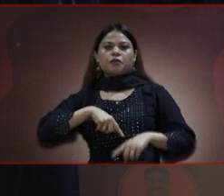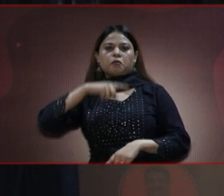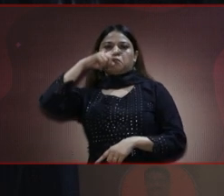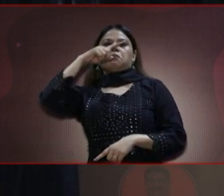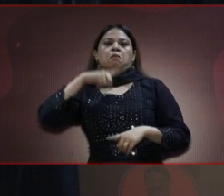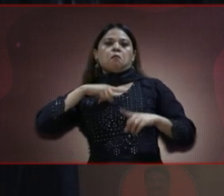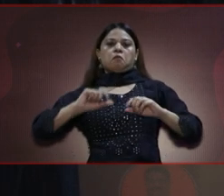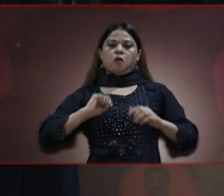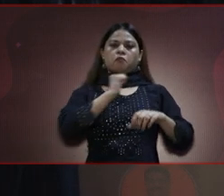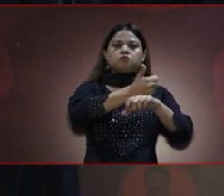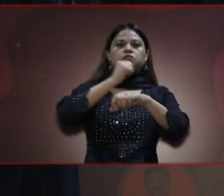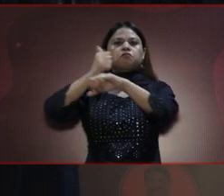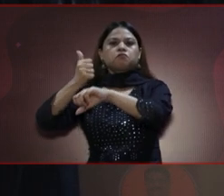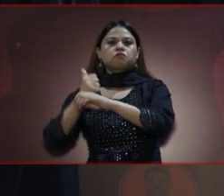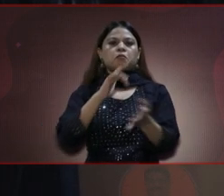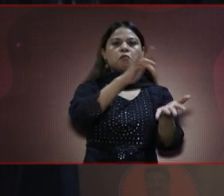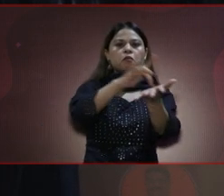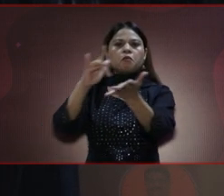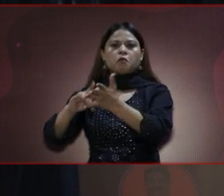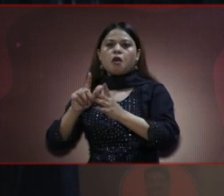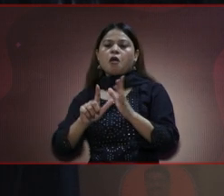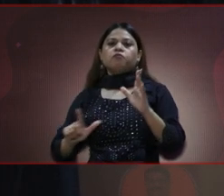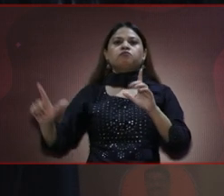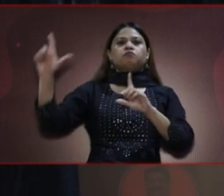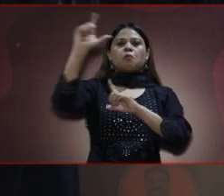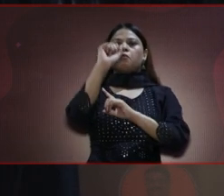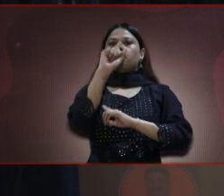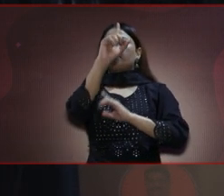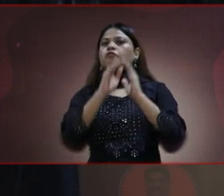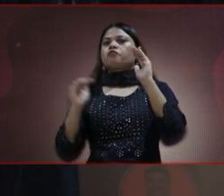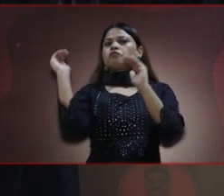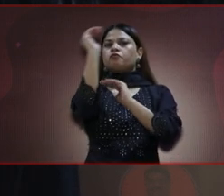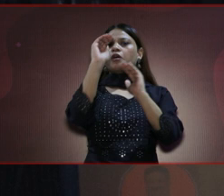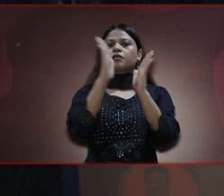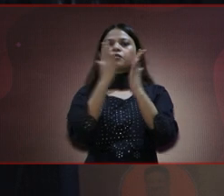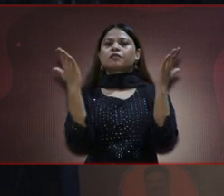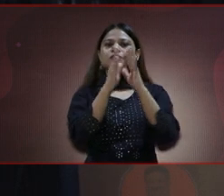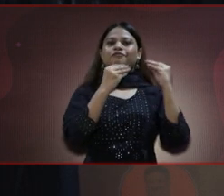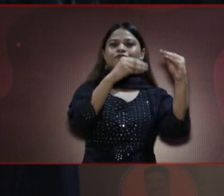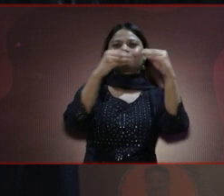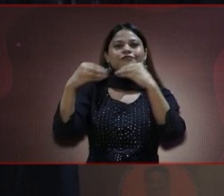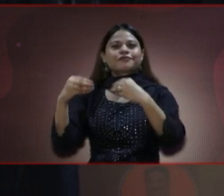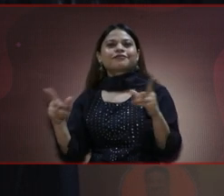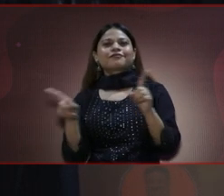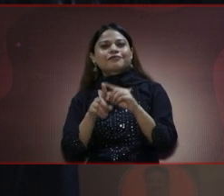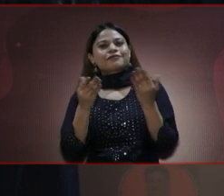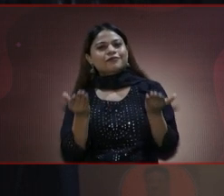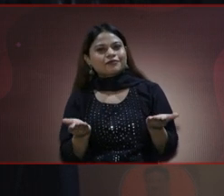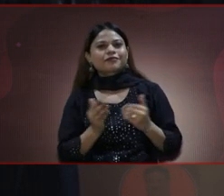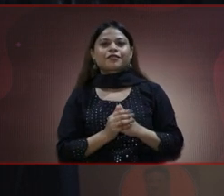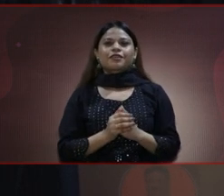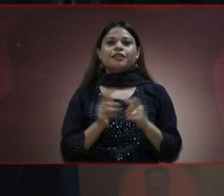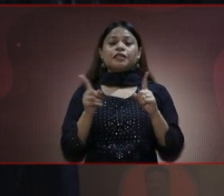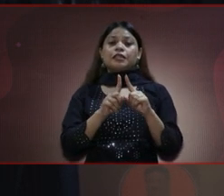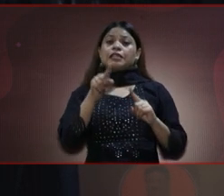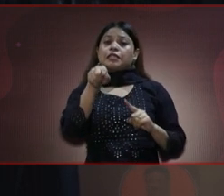established ourselves as the market leader in the books category, a recognition made possible by the unwavering trust of our